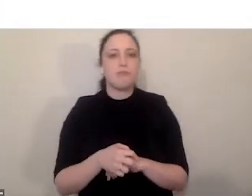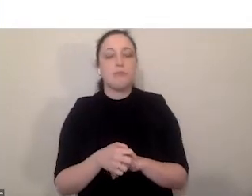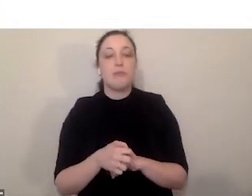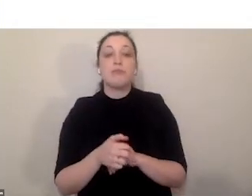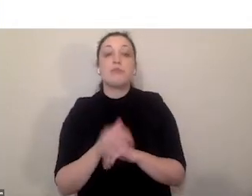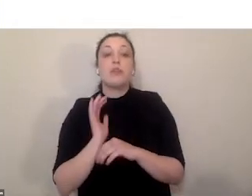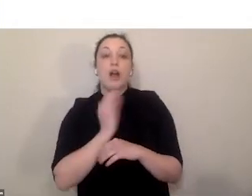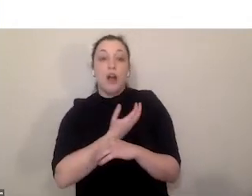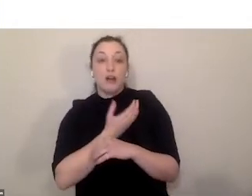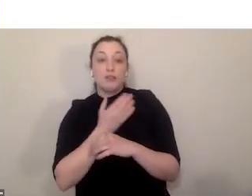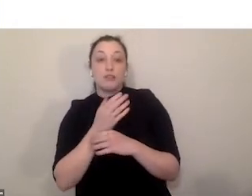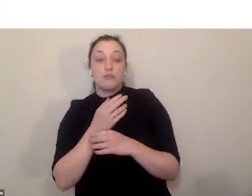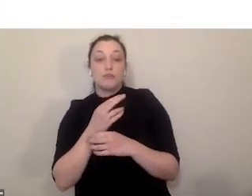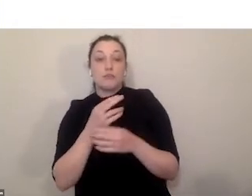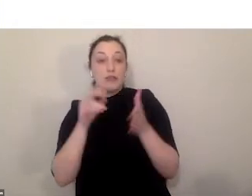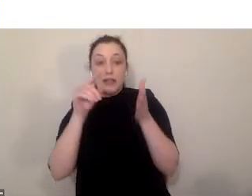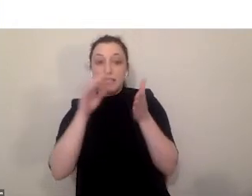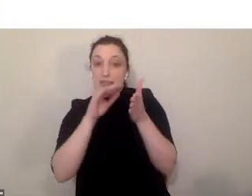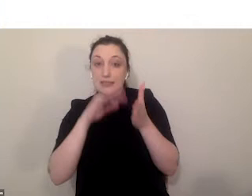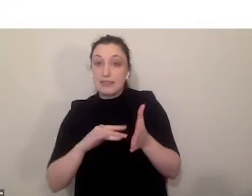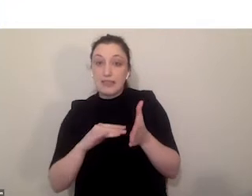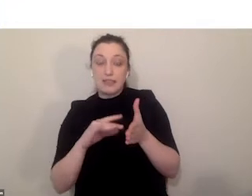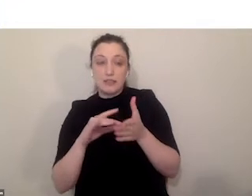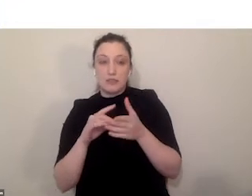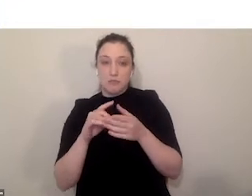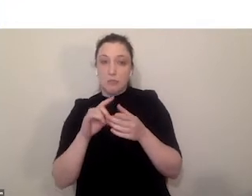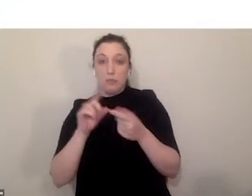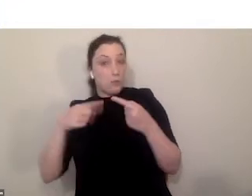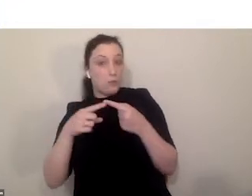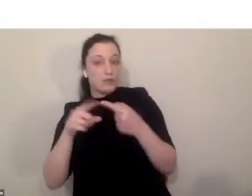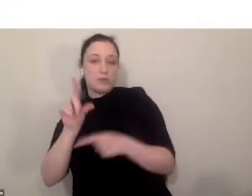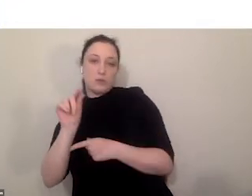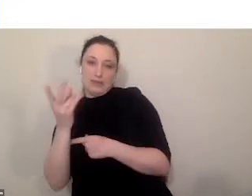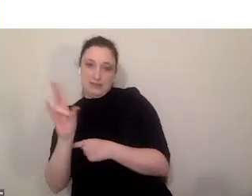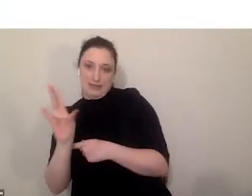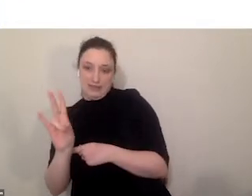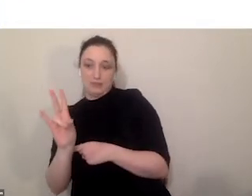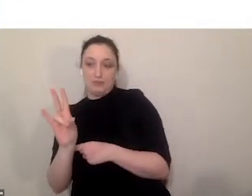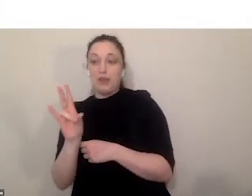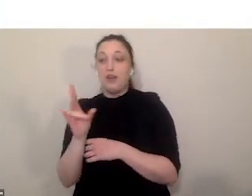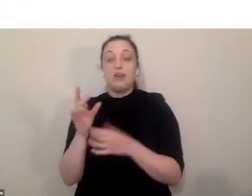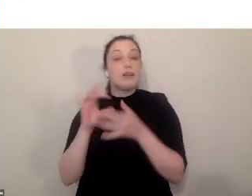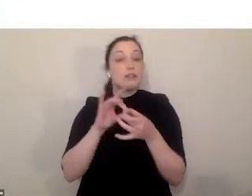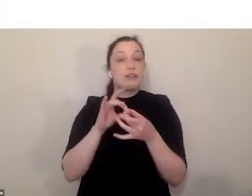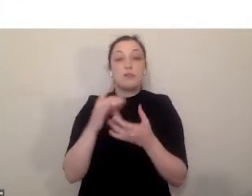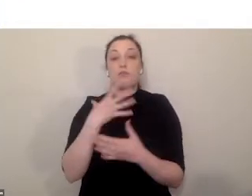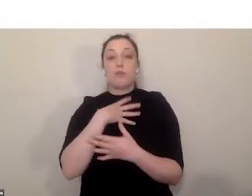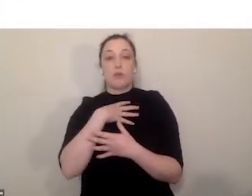Talent Innovation of corporate employees, so white collar employees. So 30% of